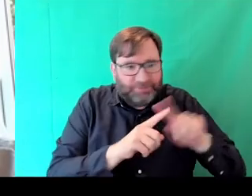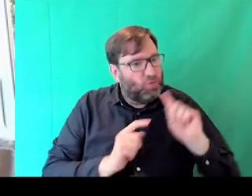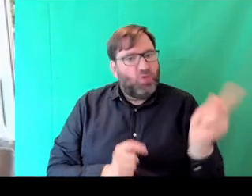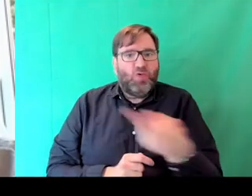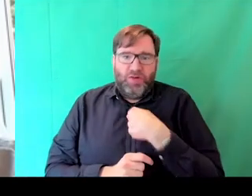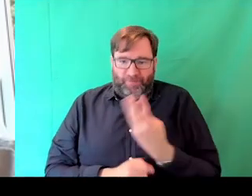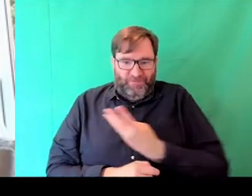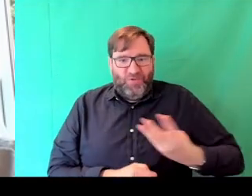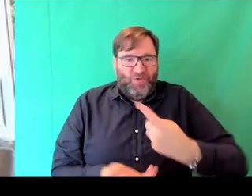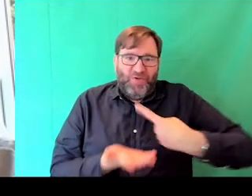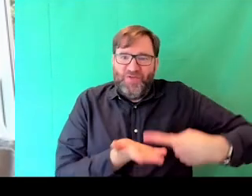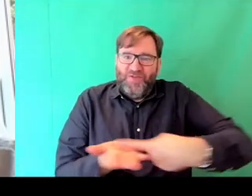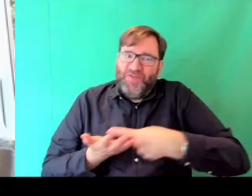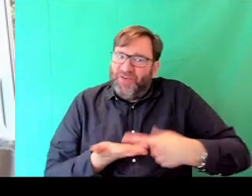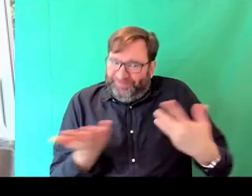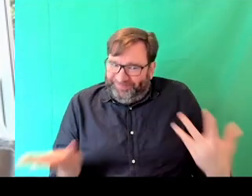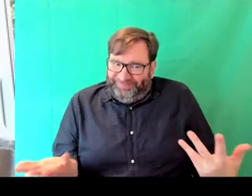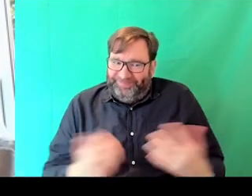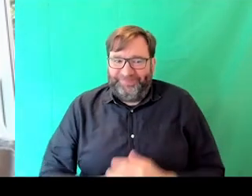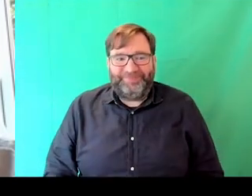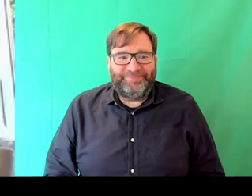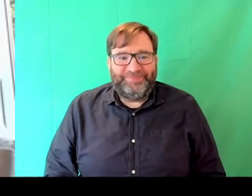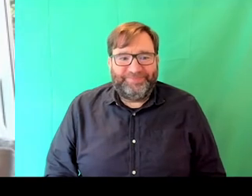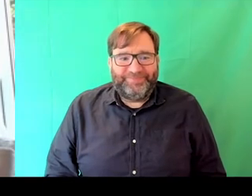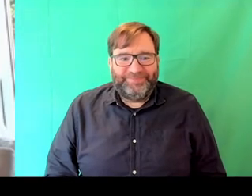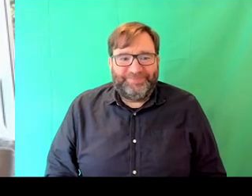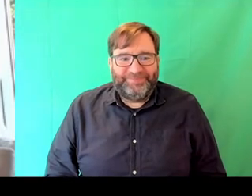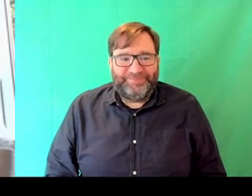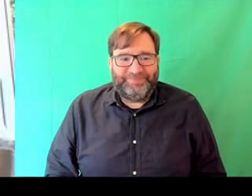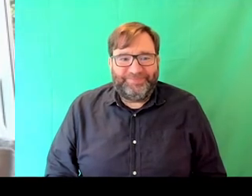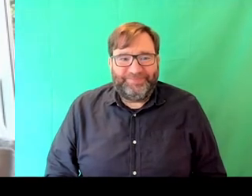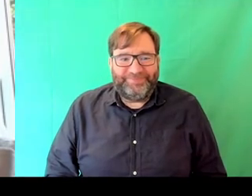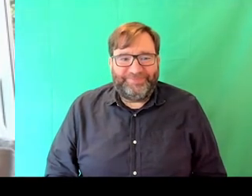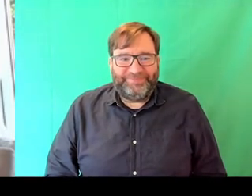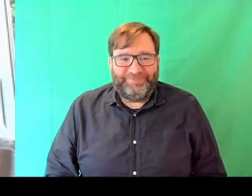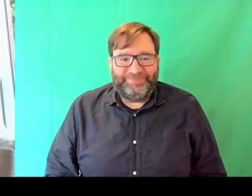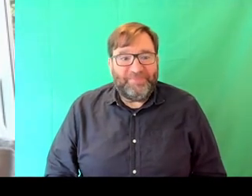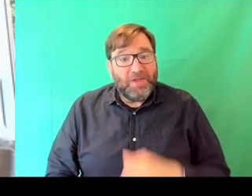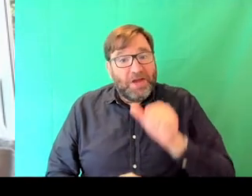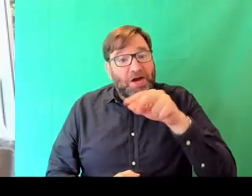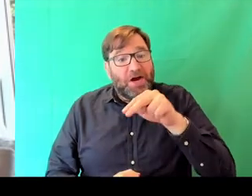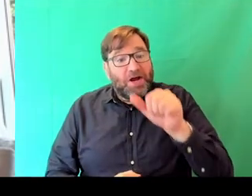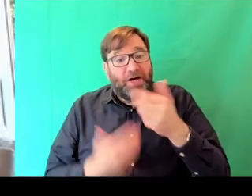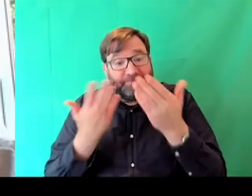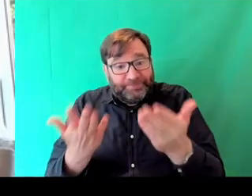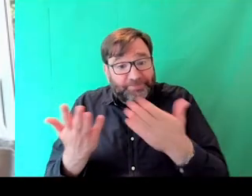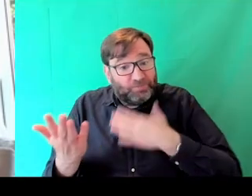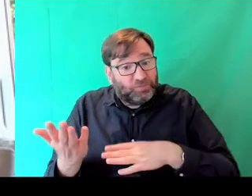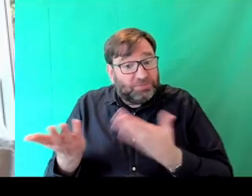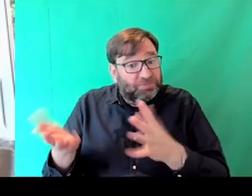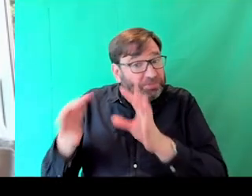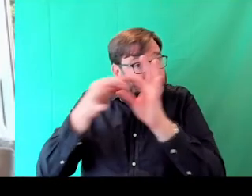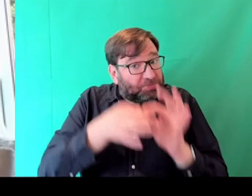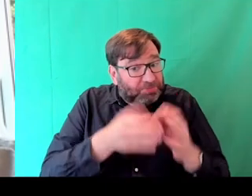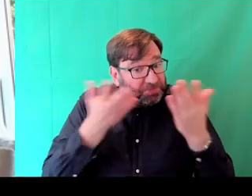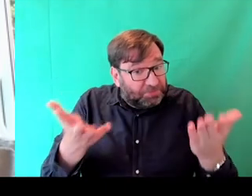just don't wait to have someone with a disability have to ask for accommodations, right? When